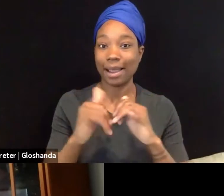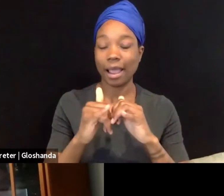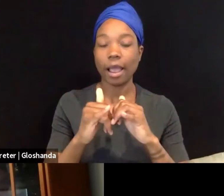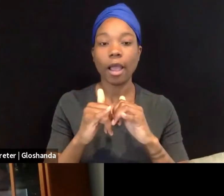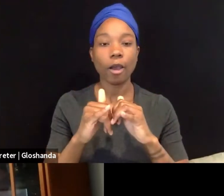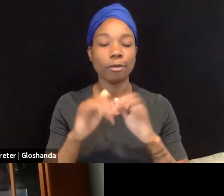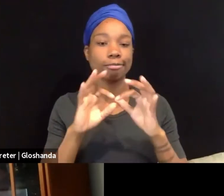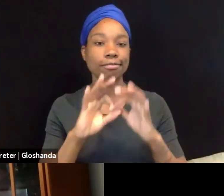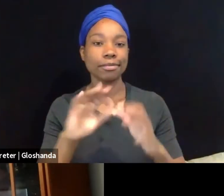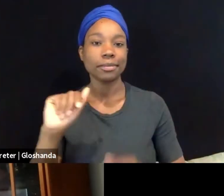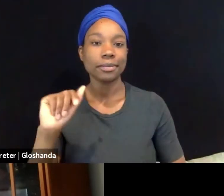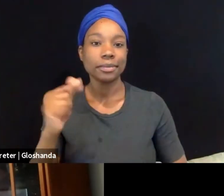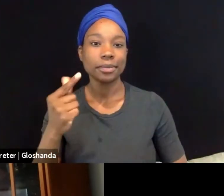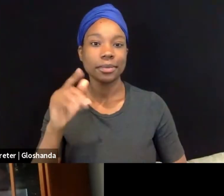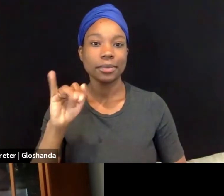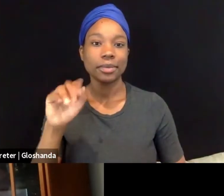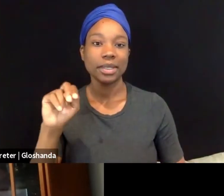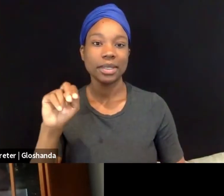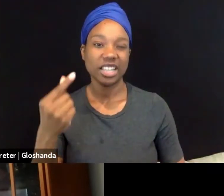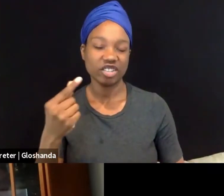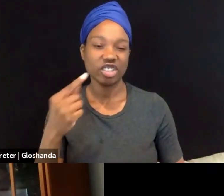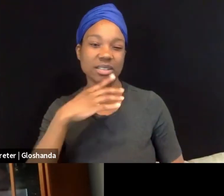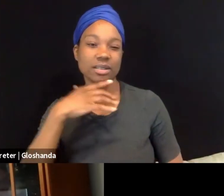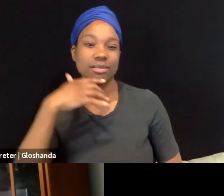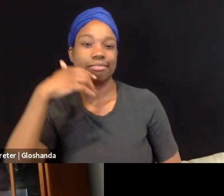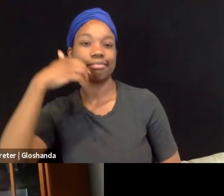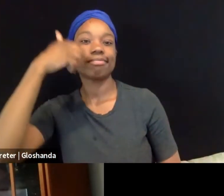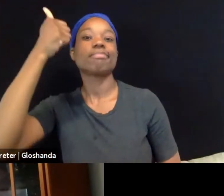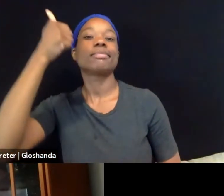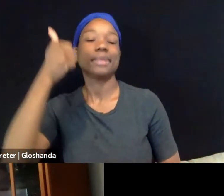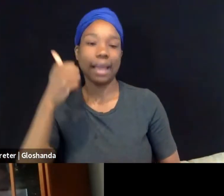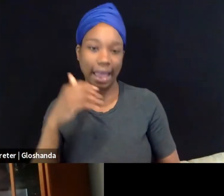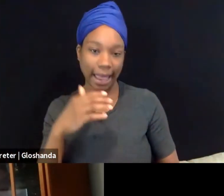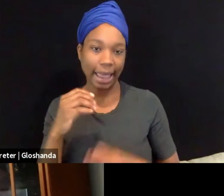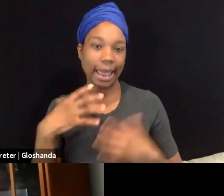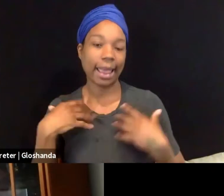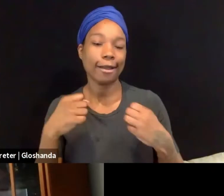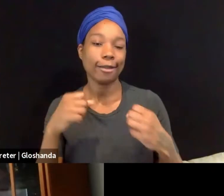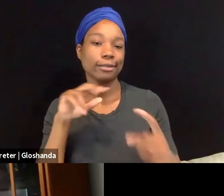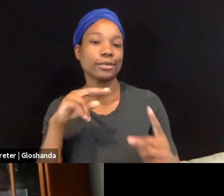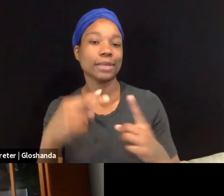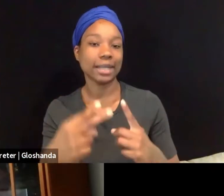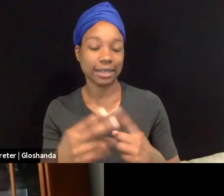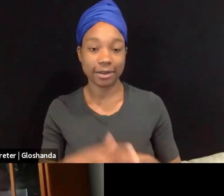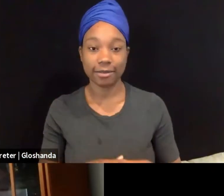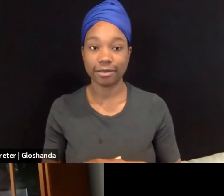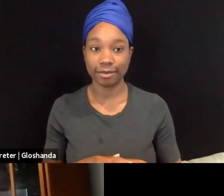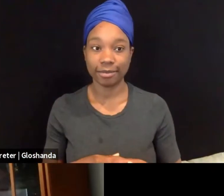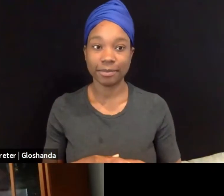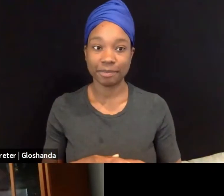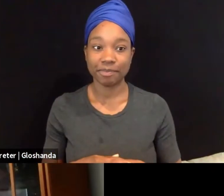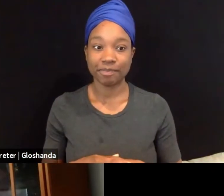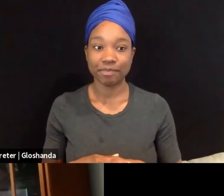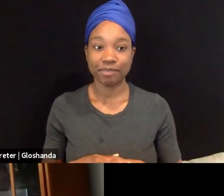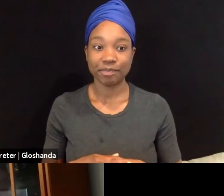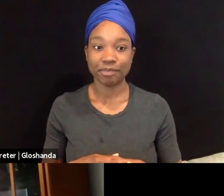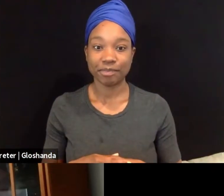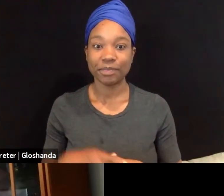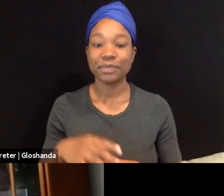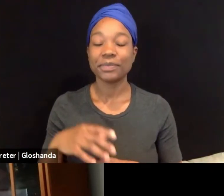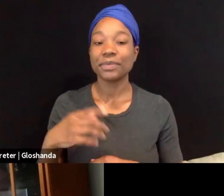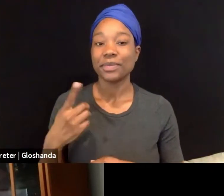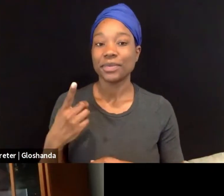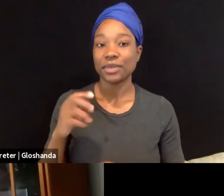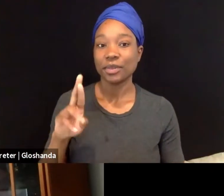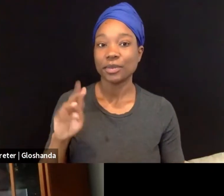and health perspective. And as Dr. Minchin said, I've been part of, for the last year, of our Texas